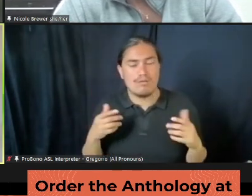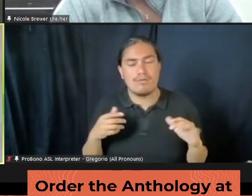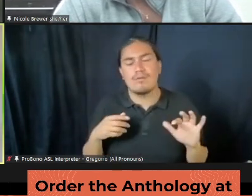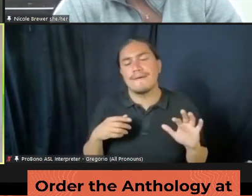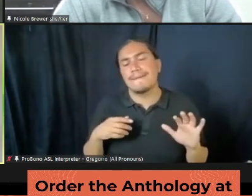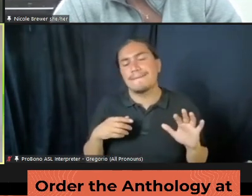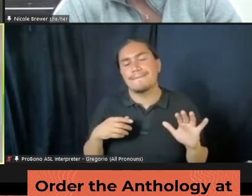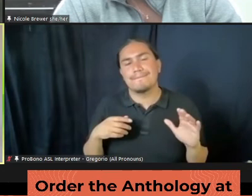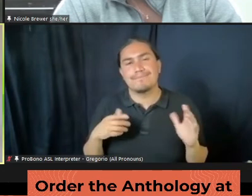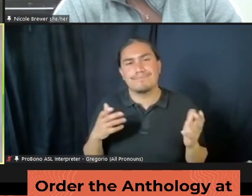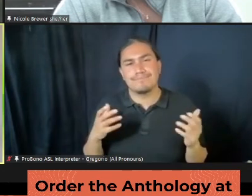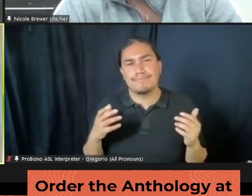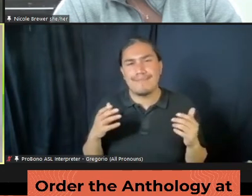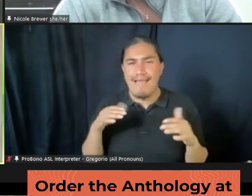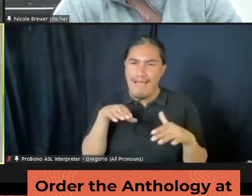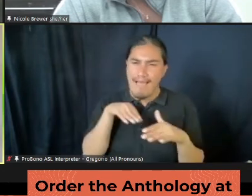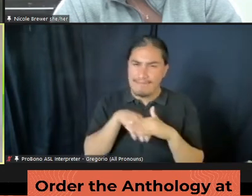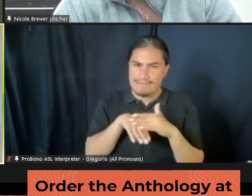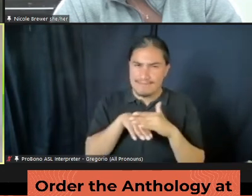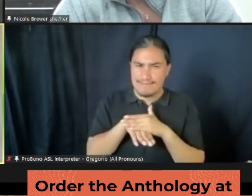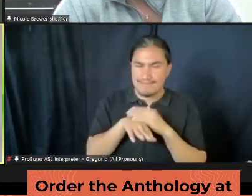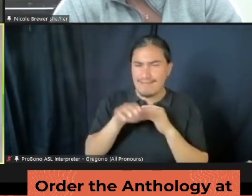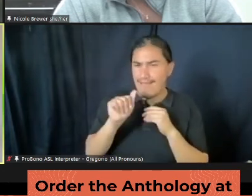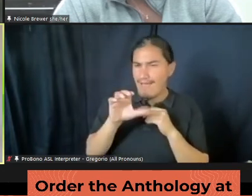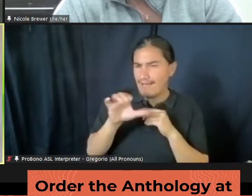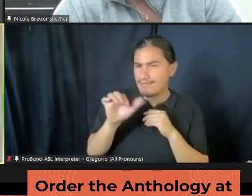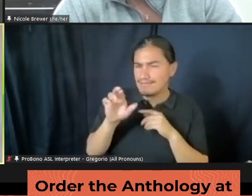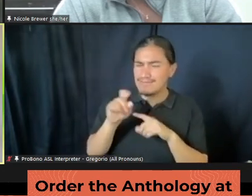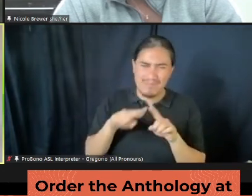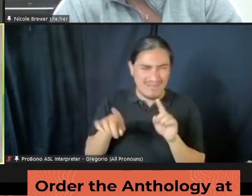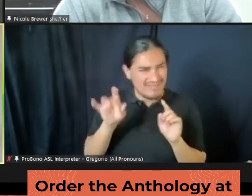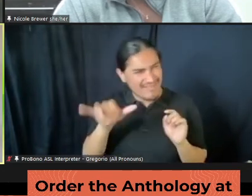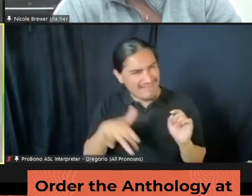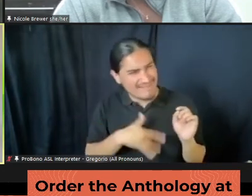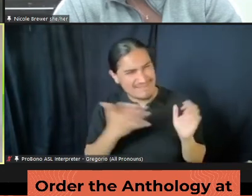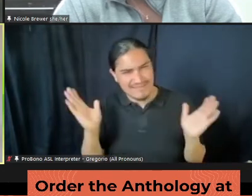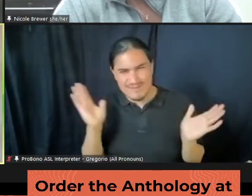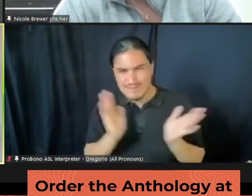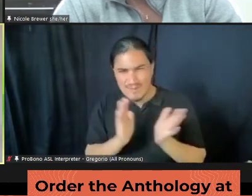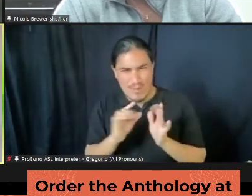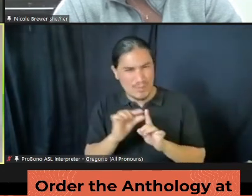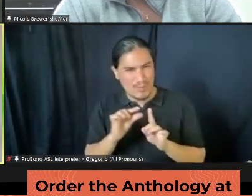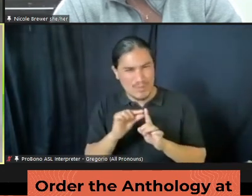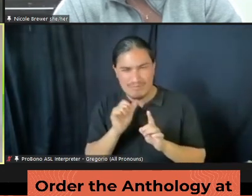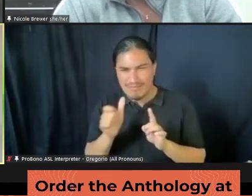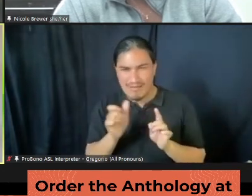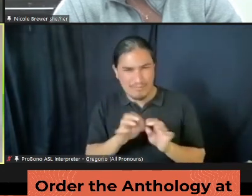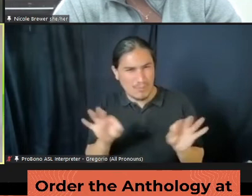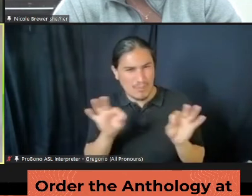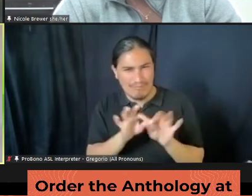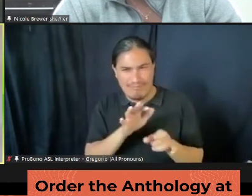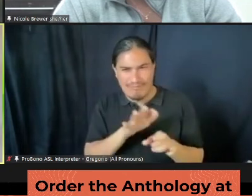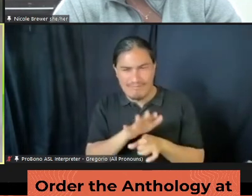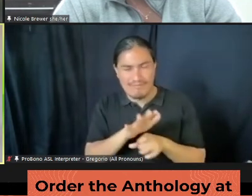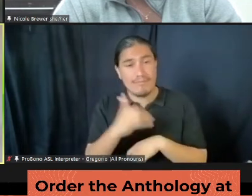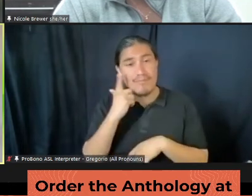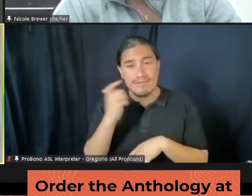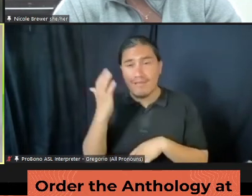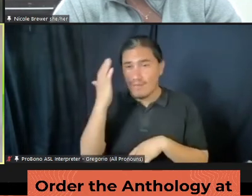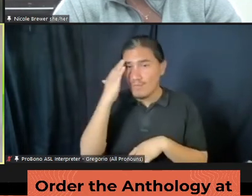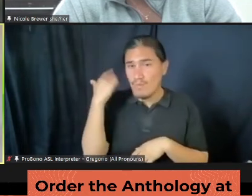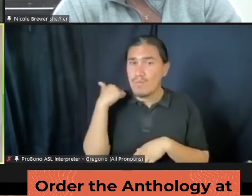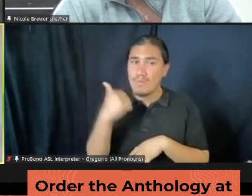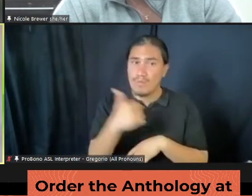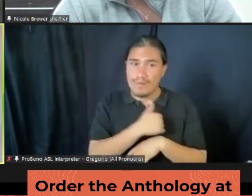I guess, access. But access feels like even the small word to me. You know, I know that we traffic